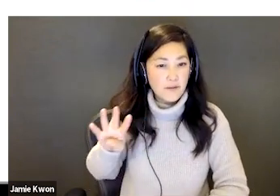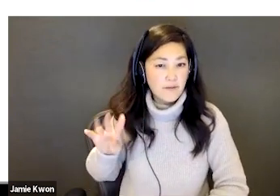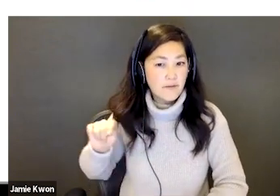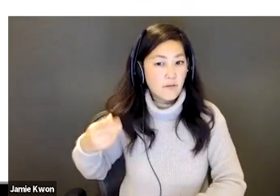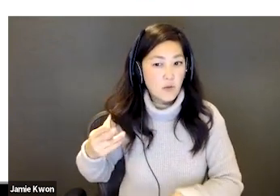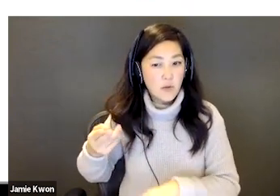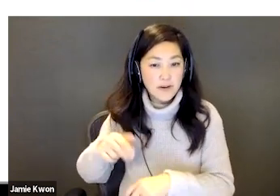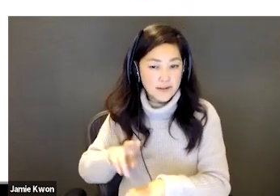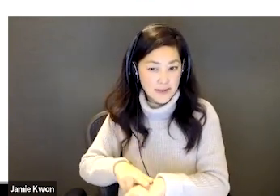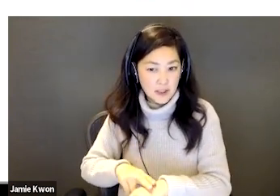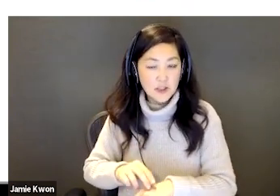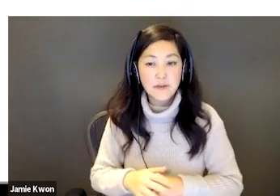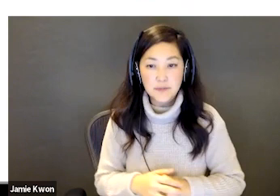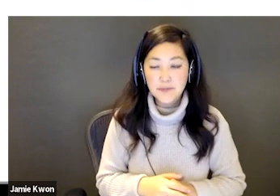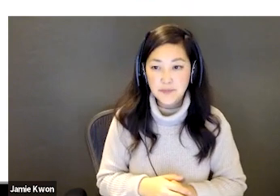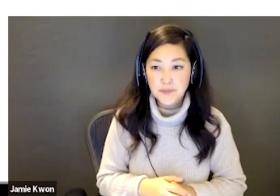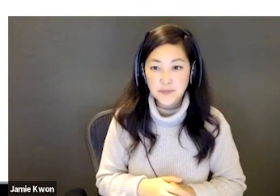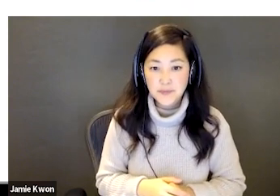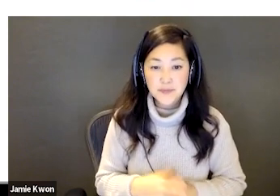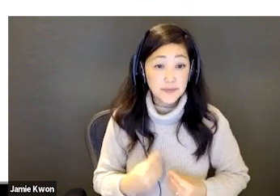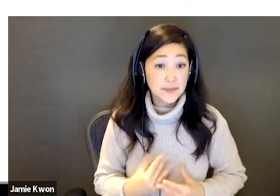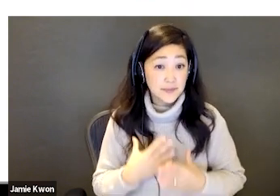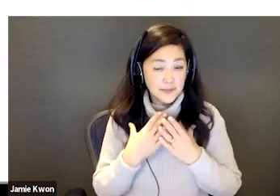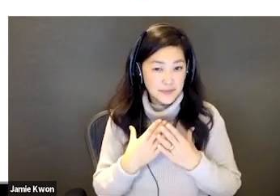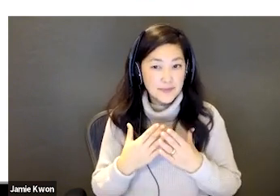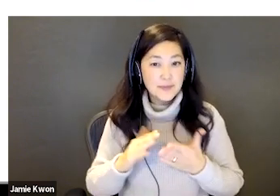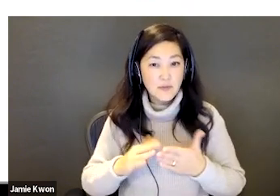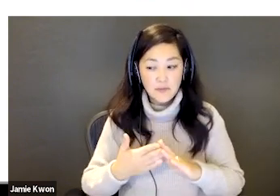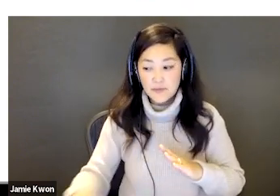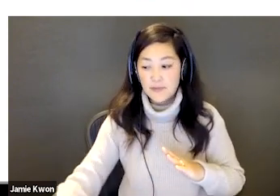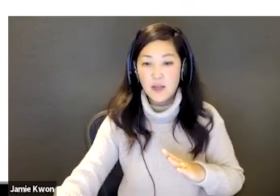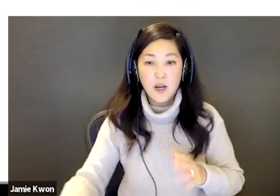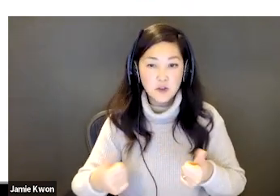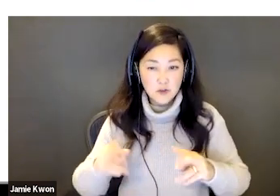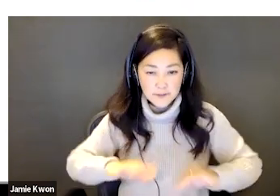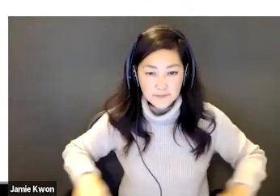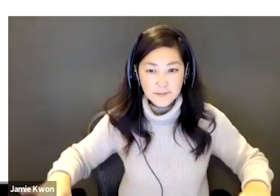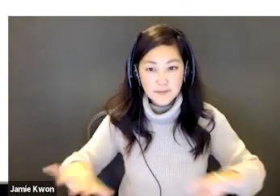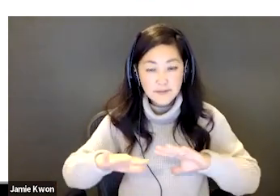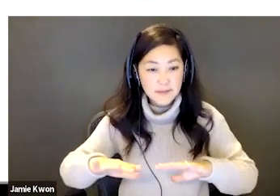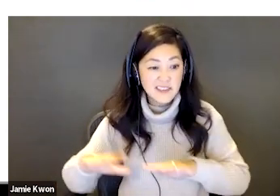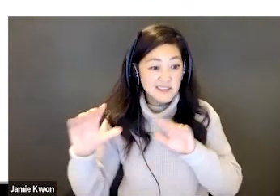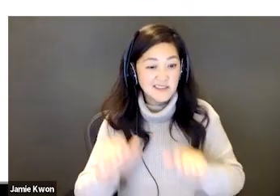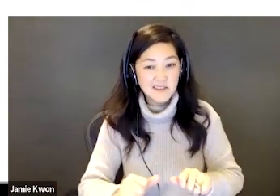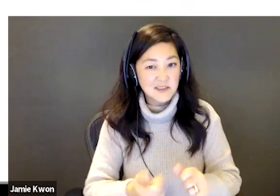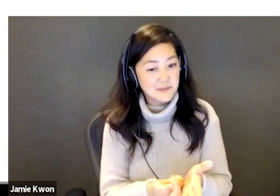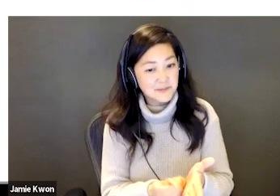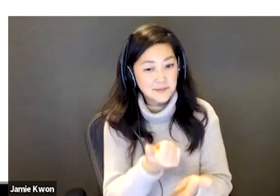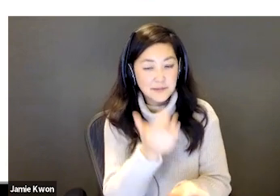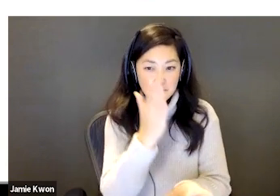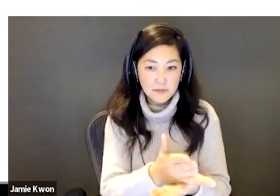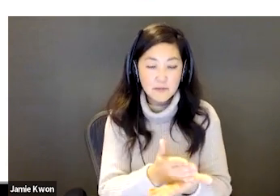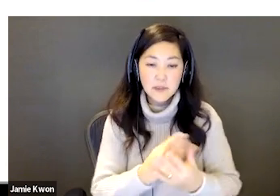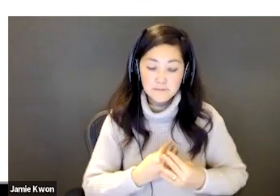3 territory. Inspire is committed to truth and reconciliation, decolonization of systems,